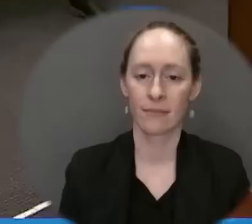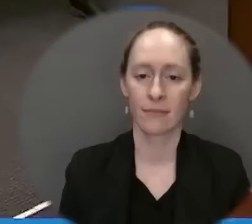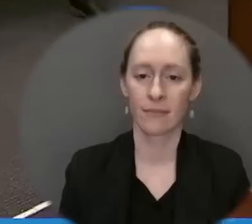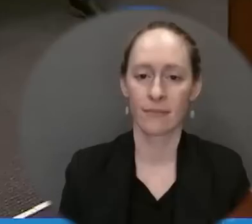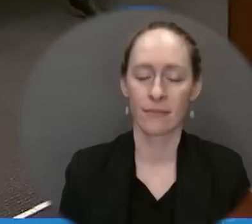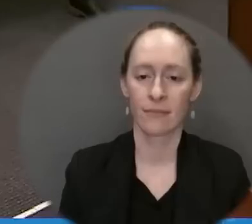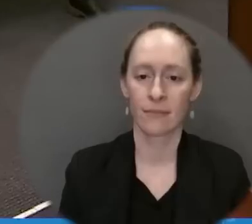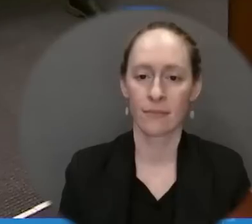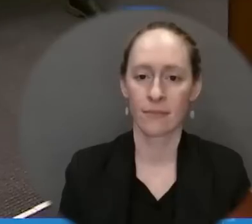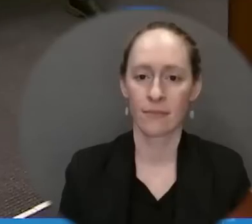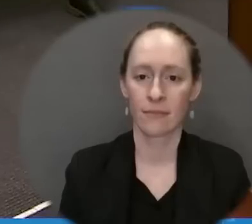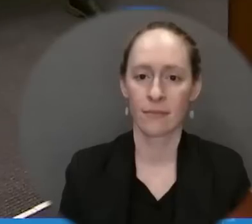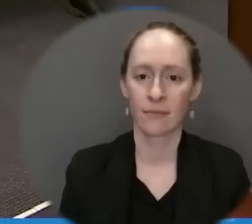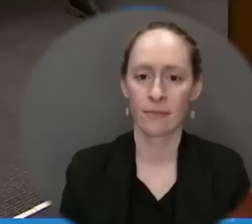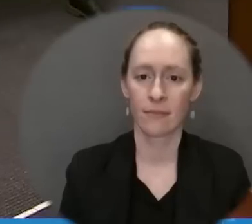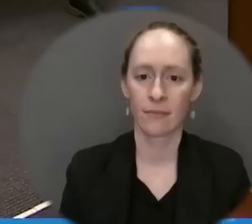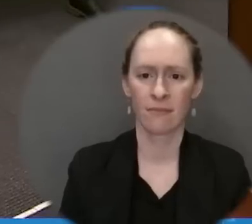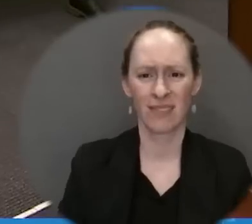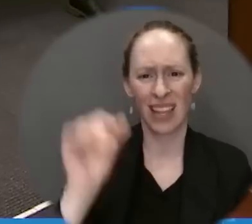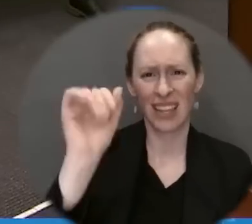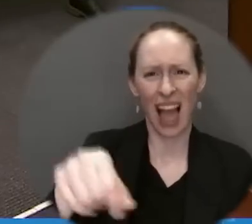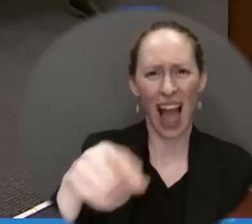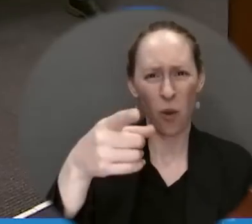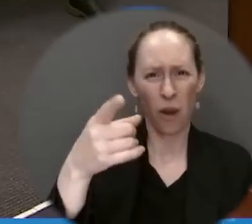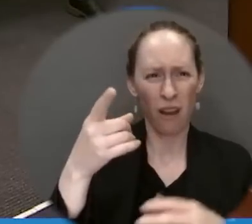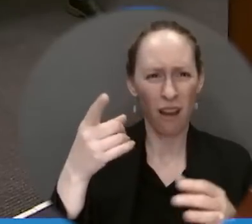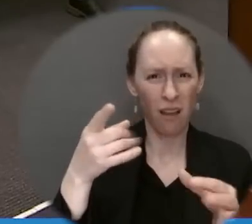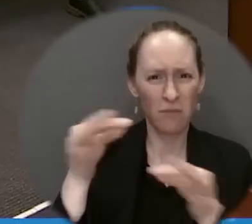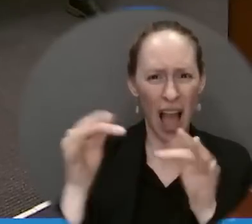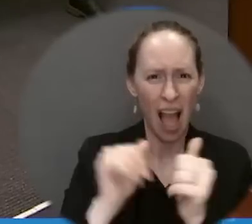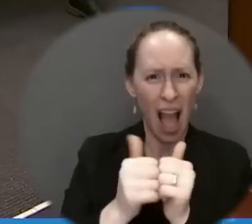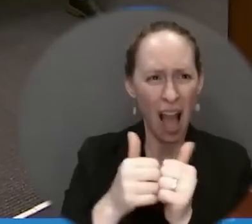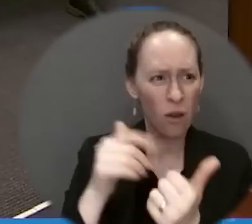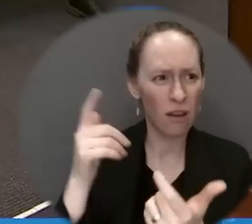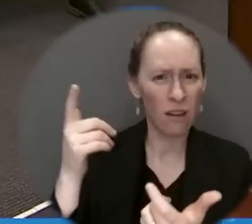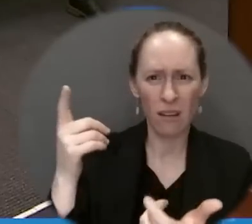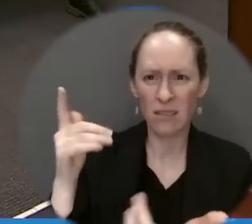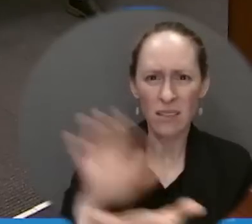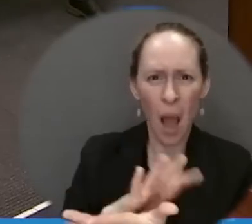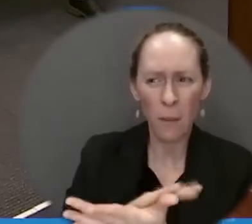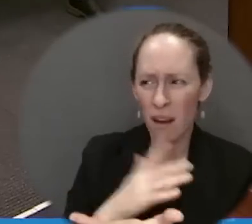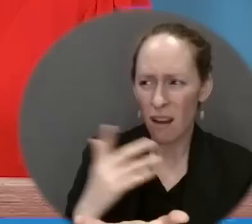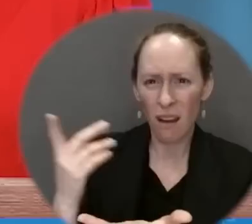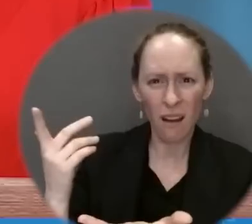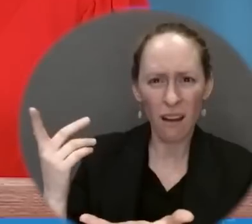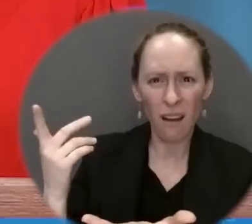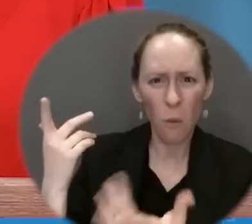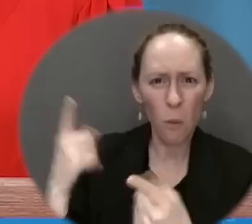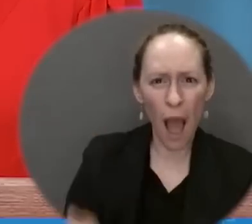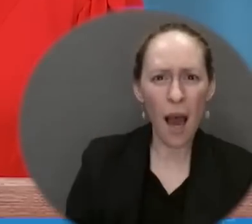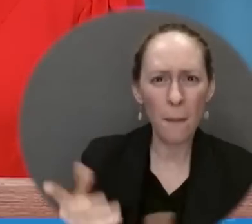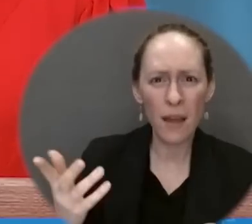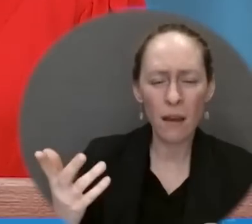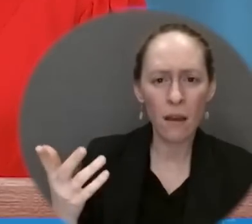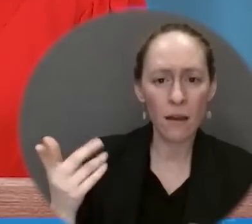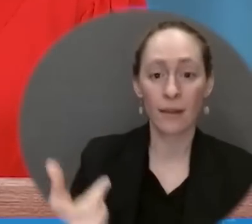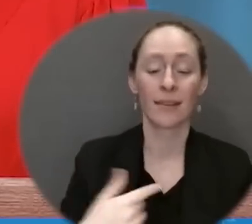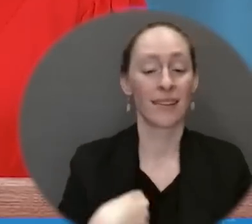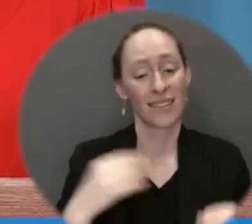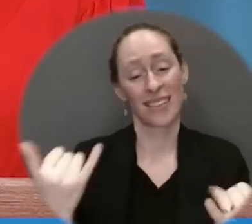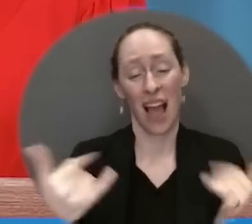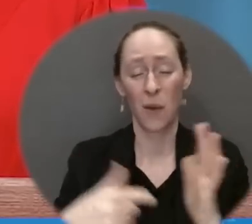what the... Can you shed any light on how the documents got to these places and why? Again, there's an ongoing process. It's being